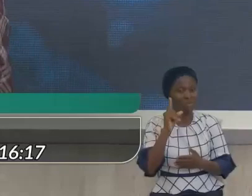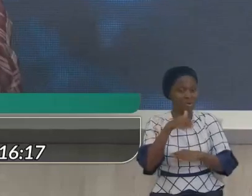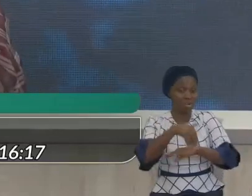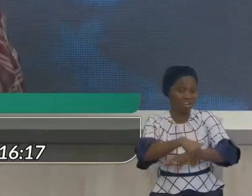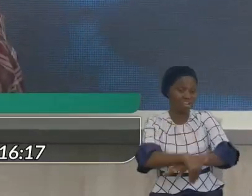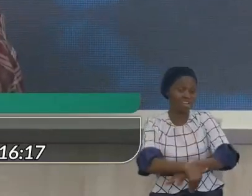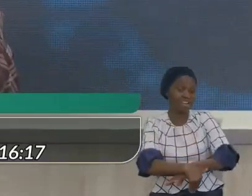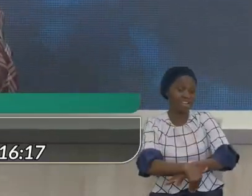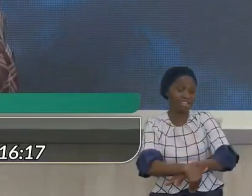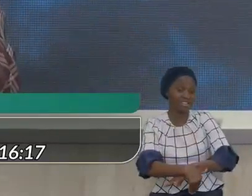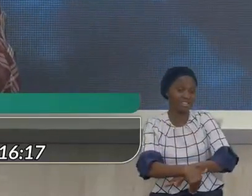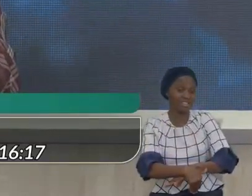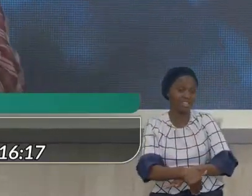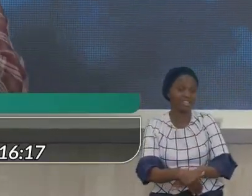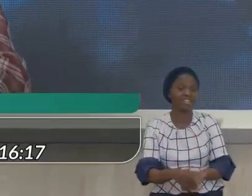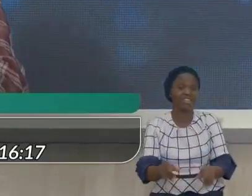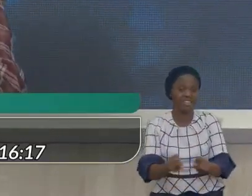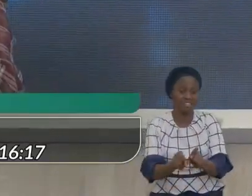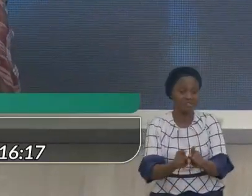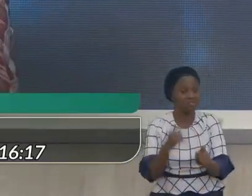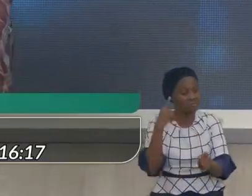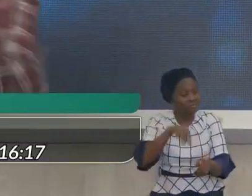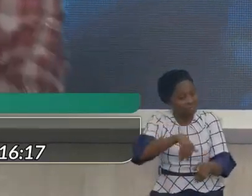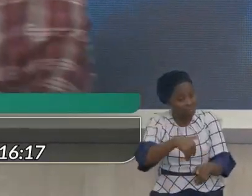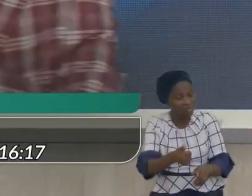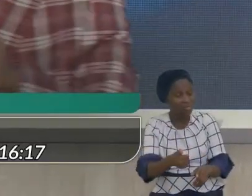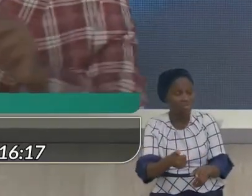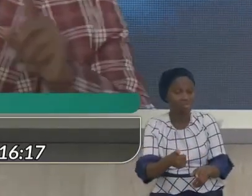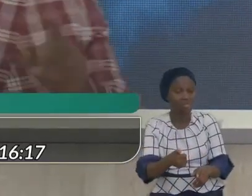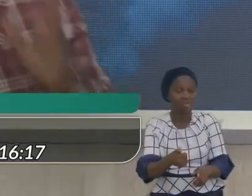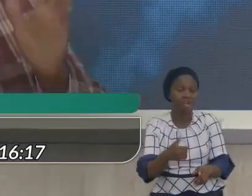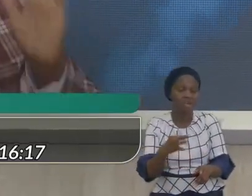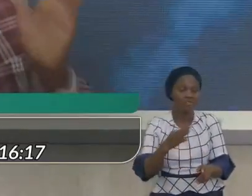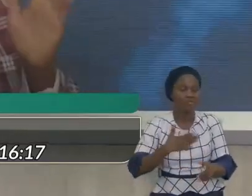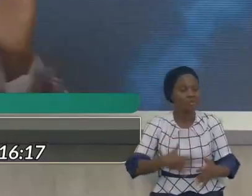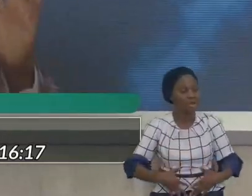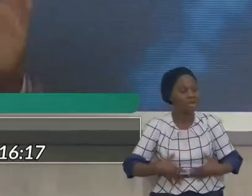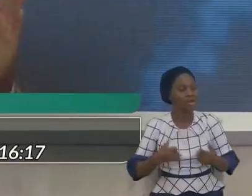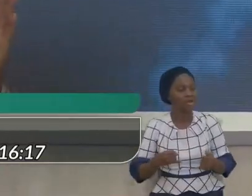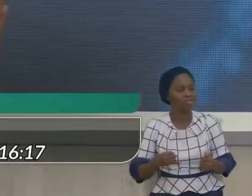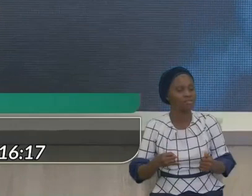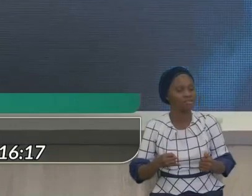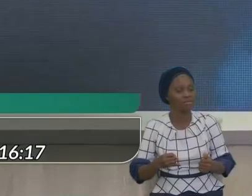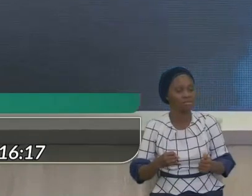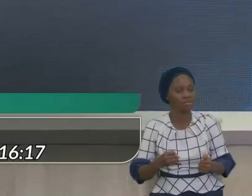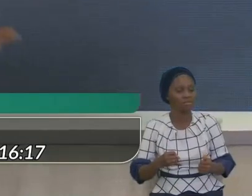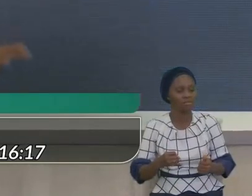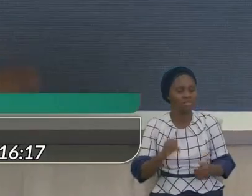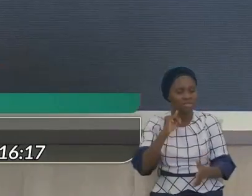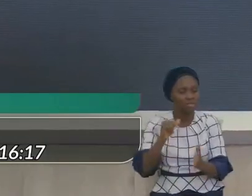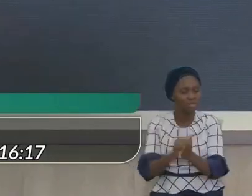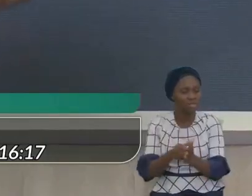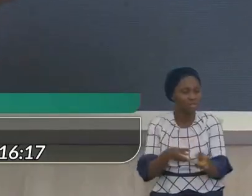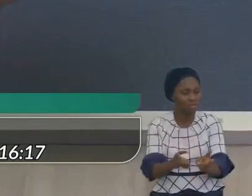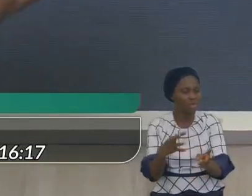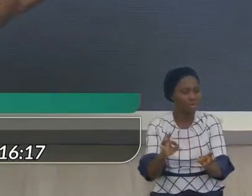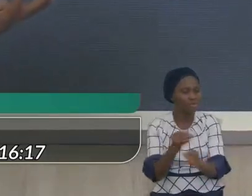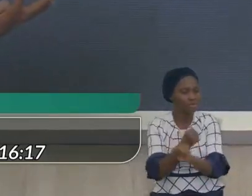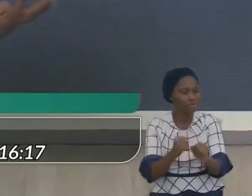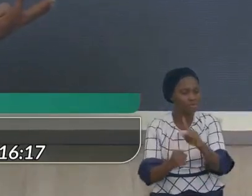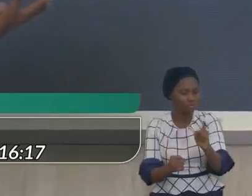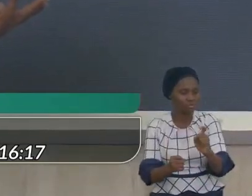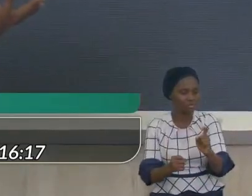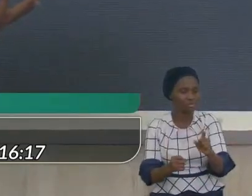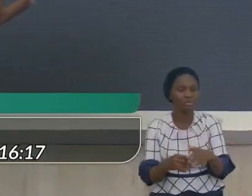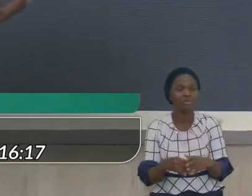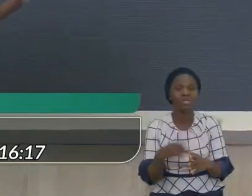Is that the way of salvation? The way we follow, so we come up